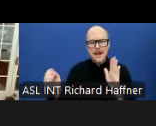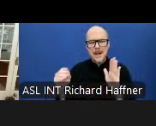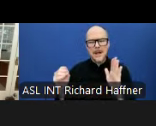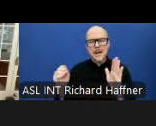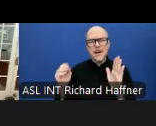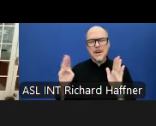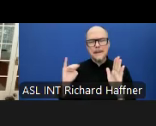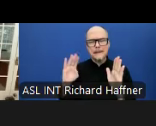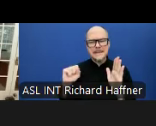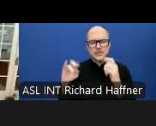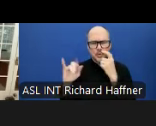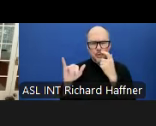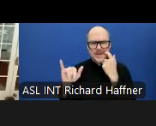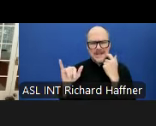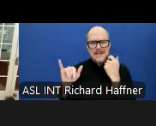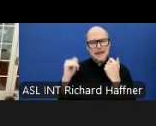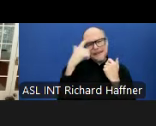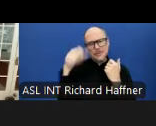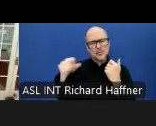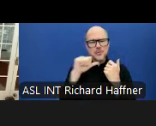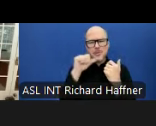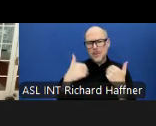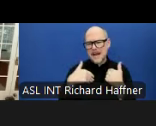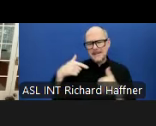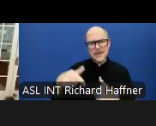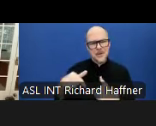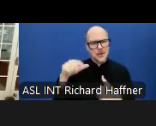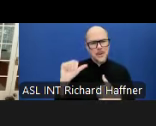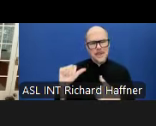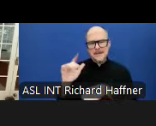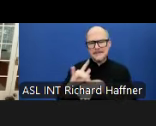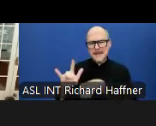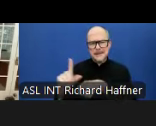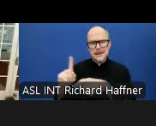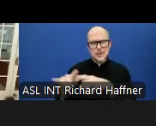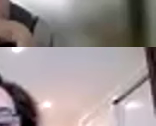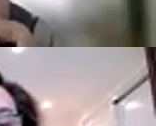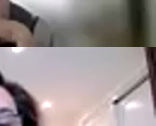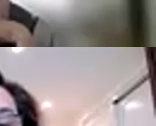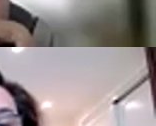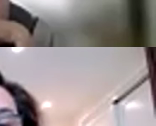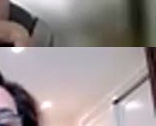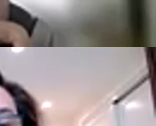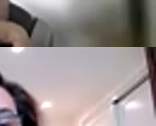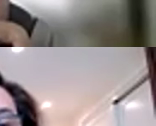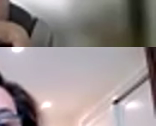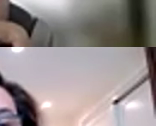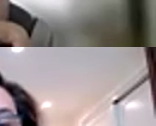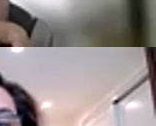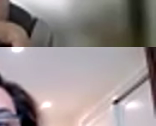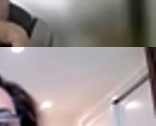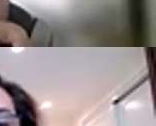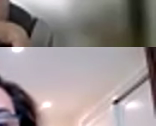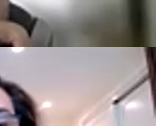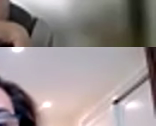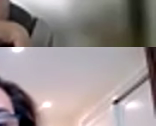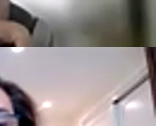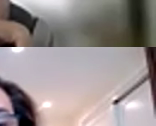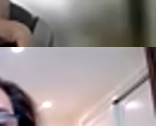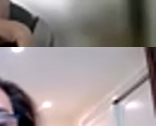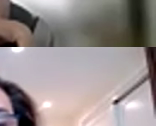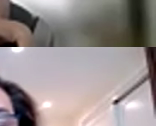Because you don't have the Q&A available to the public, and then you have the chat is disabled. Valeria, so how